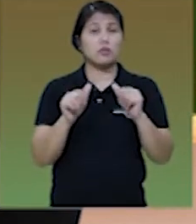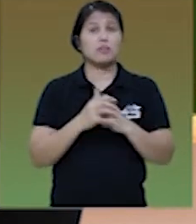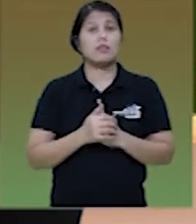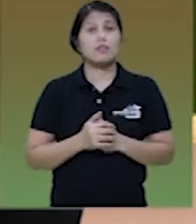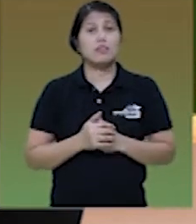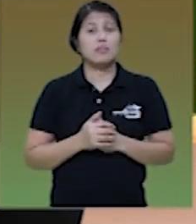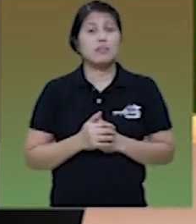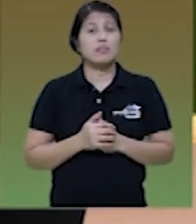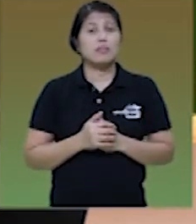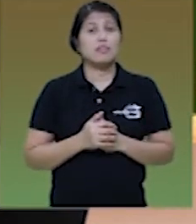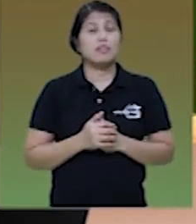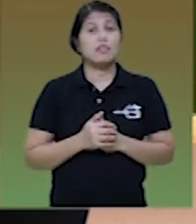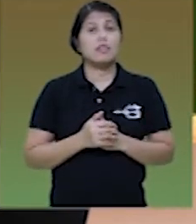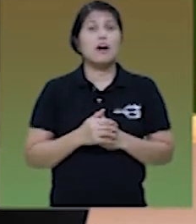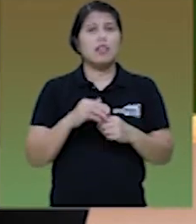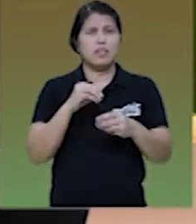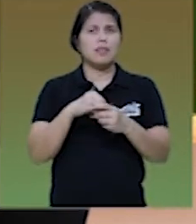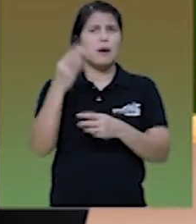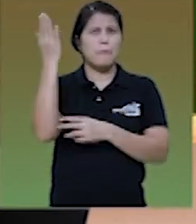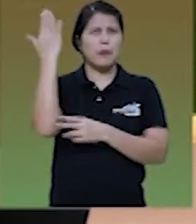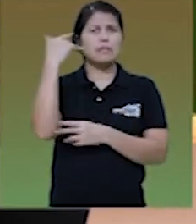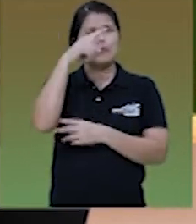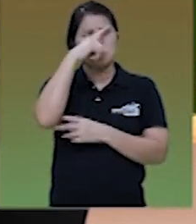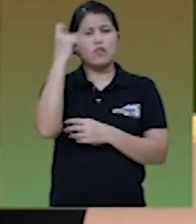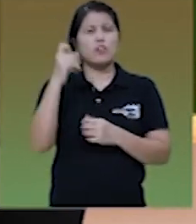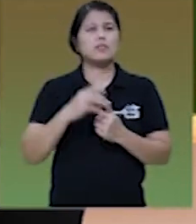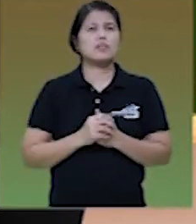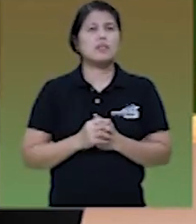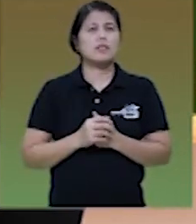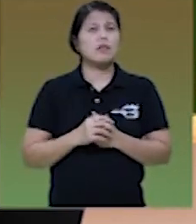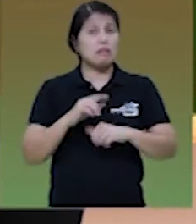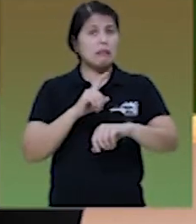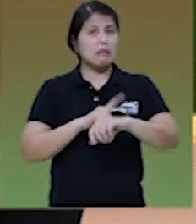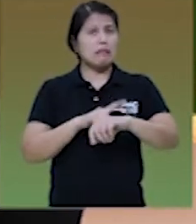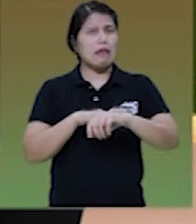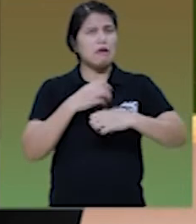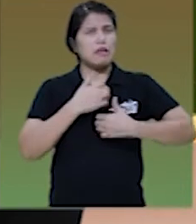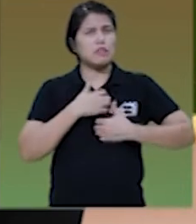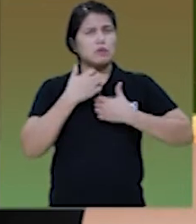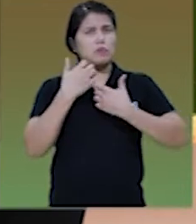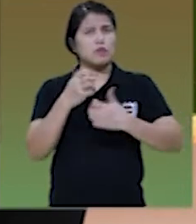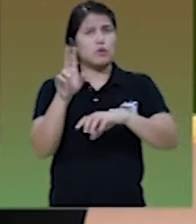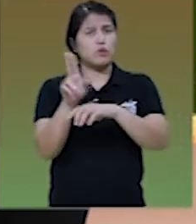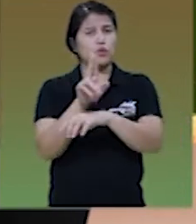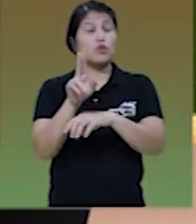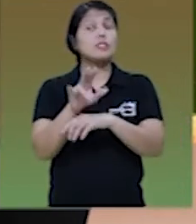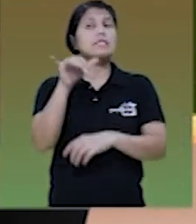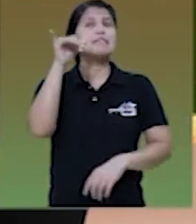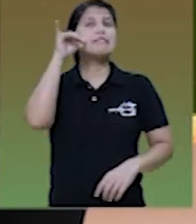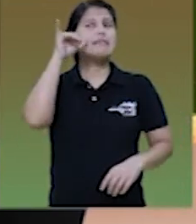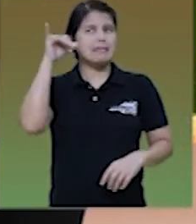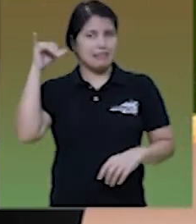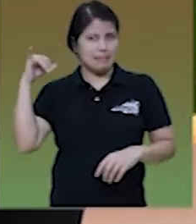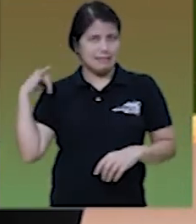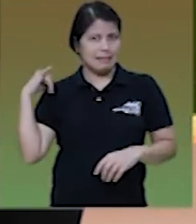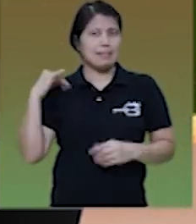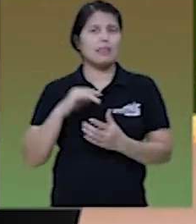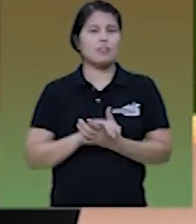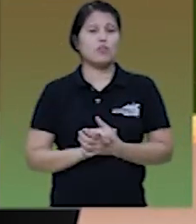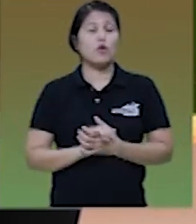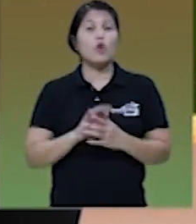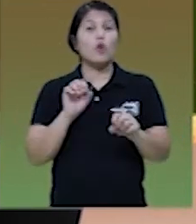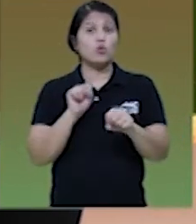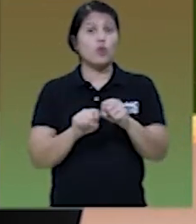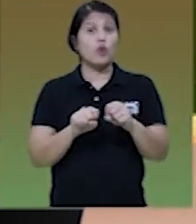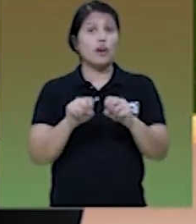or state is in the past because the time expression used is yesterday. So